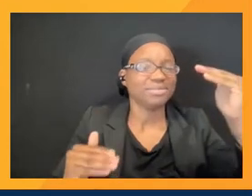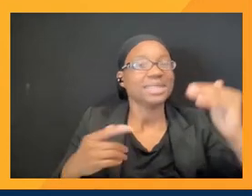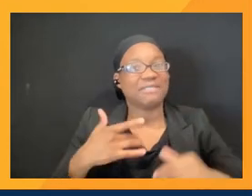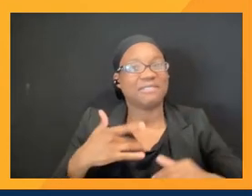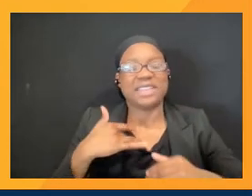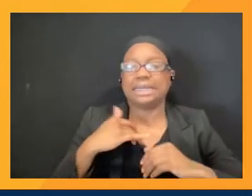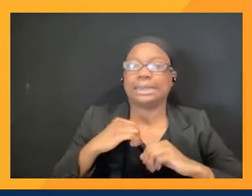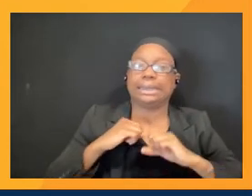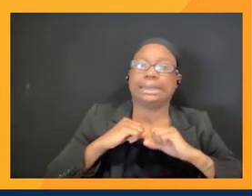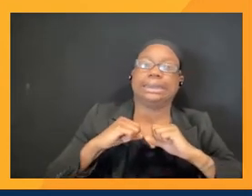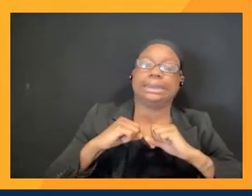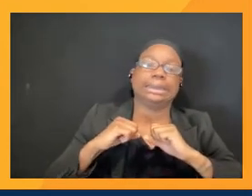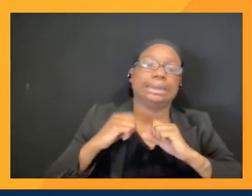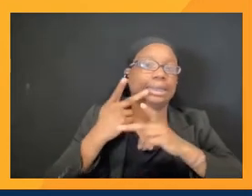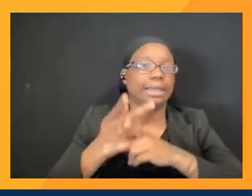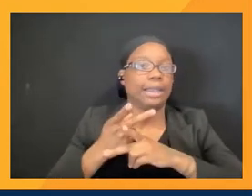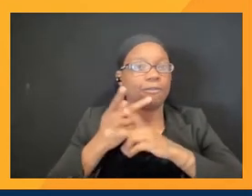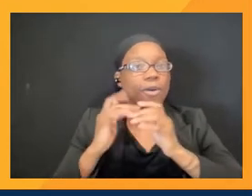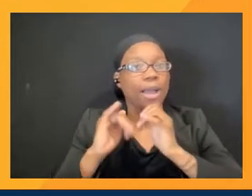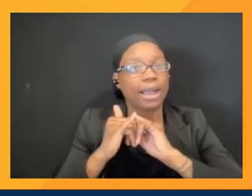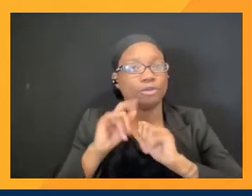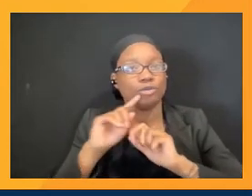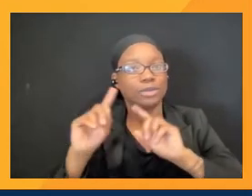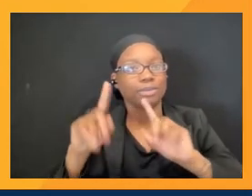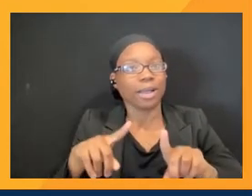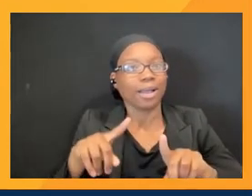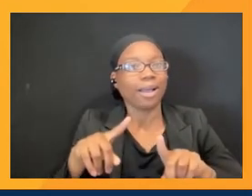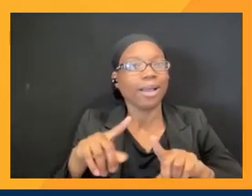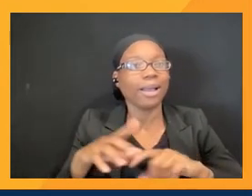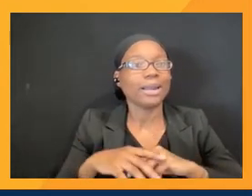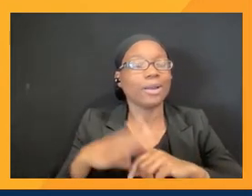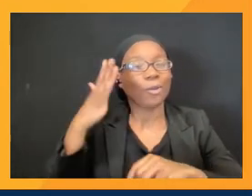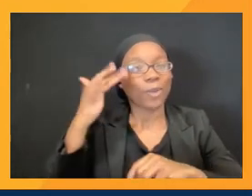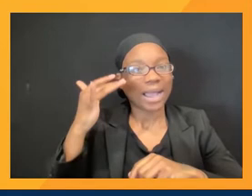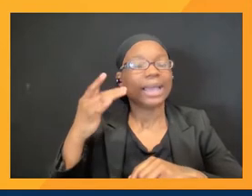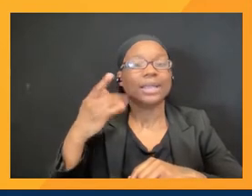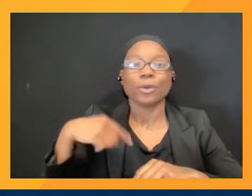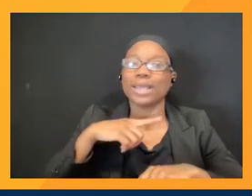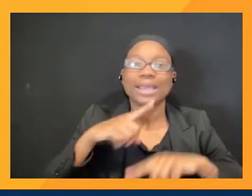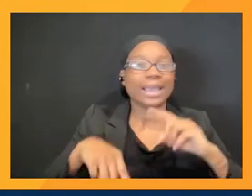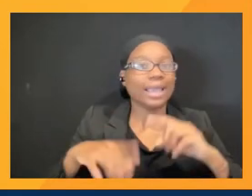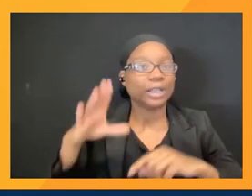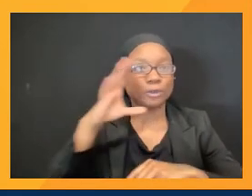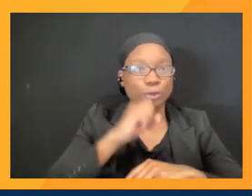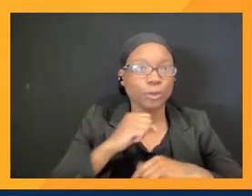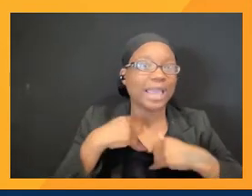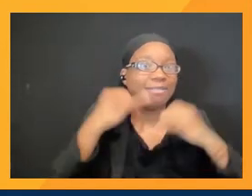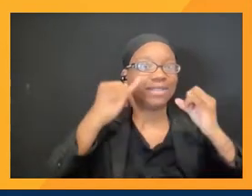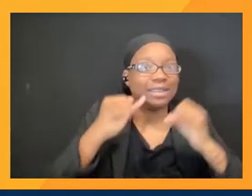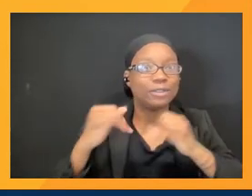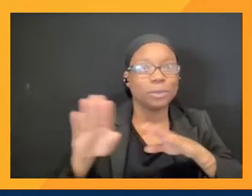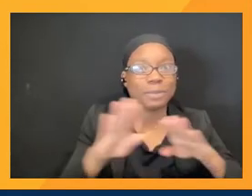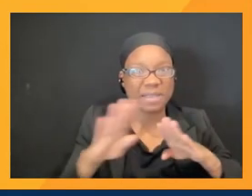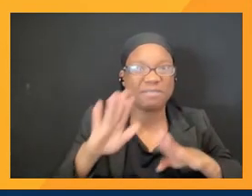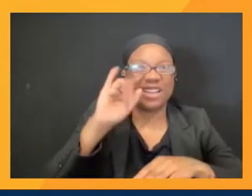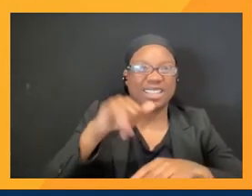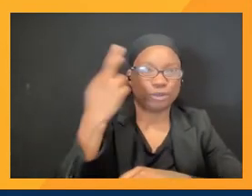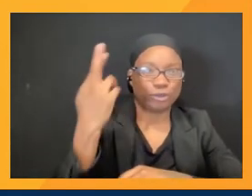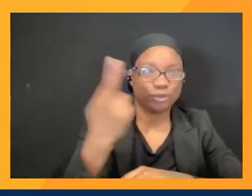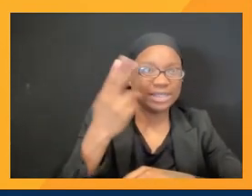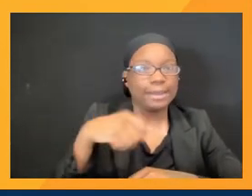and that they would spend it and kind of like see that kind of spending response. But insofar as we could tell from research, they were able to do so. And that may have been